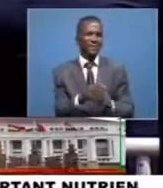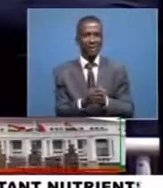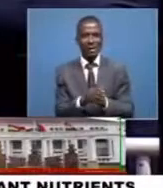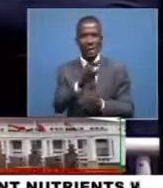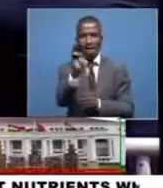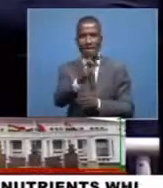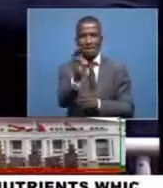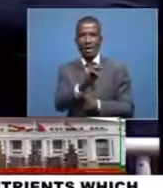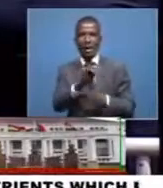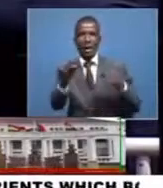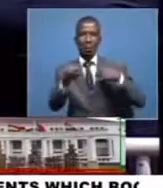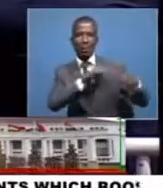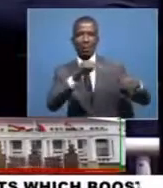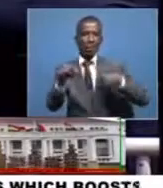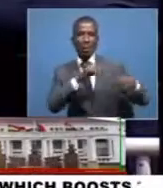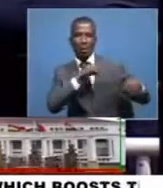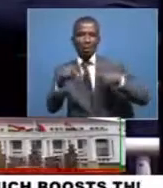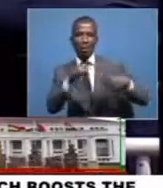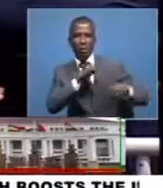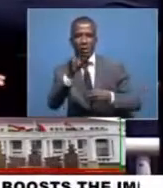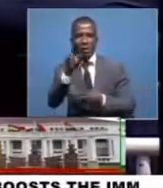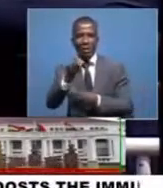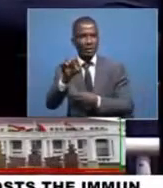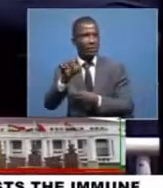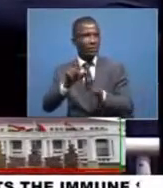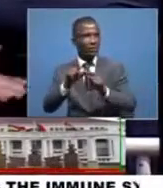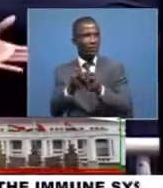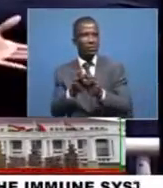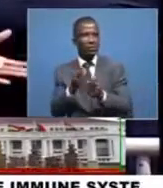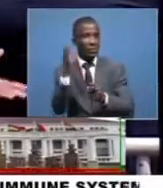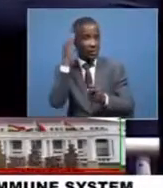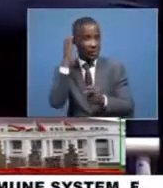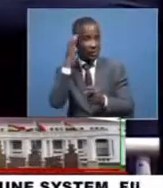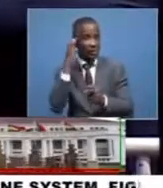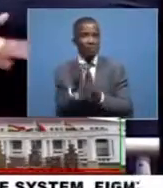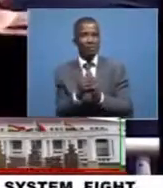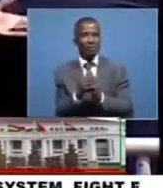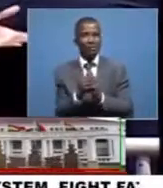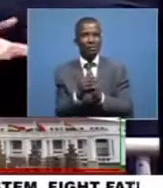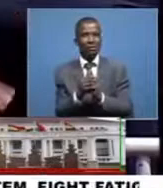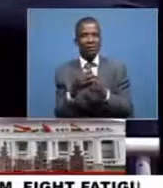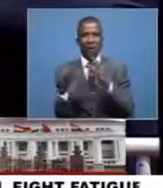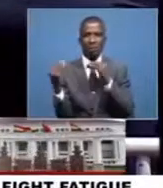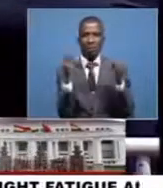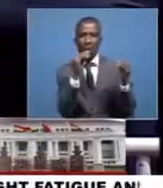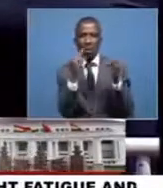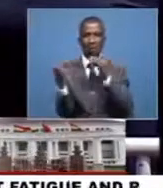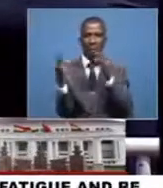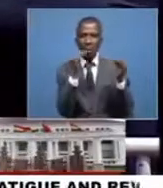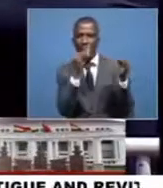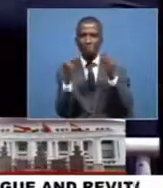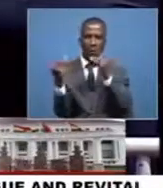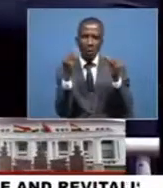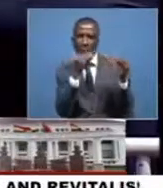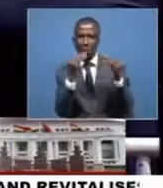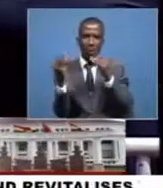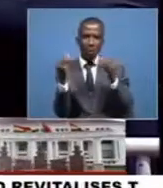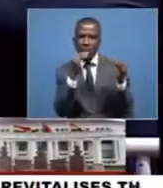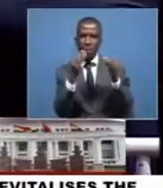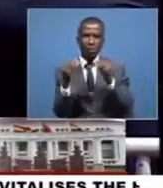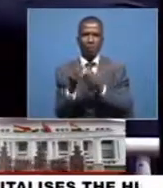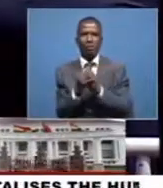compelling arguments by Mr. Chikata, and of course you heard the wishy-washy, insipid arguments by